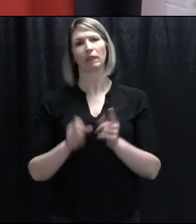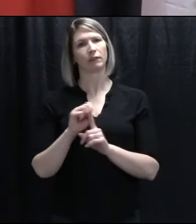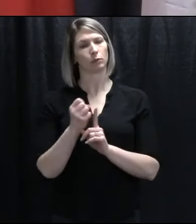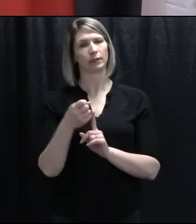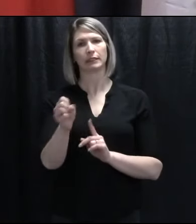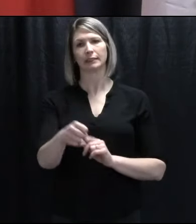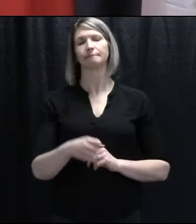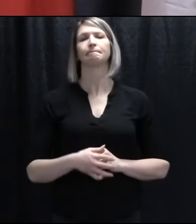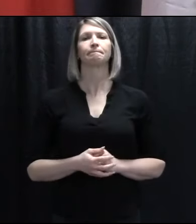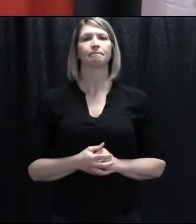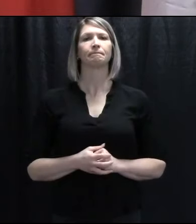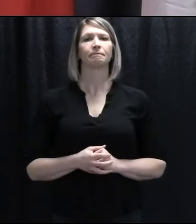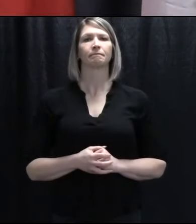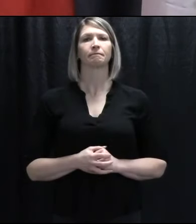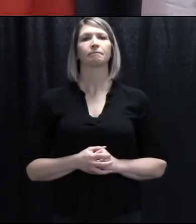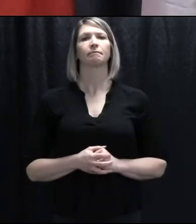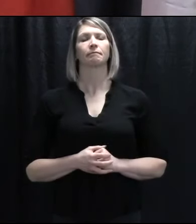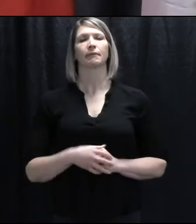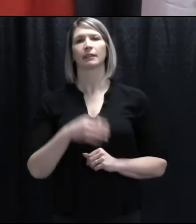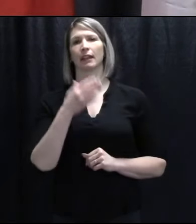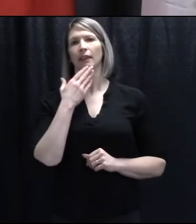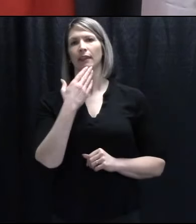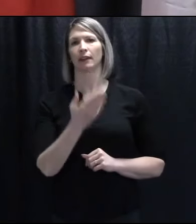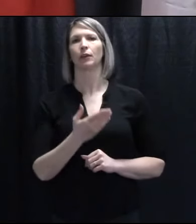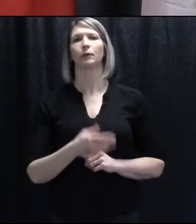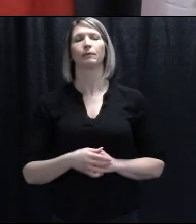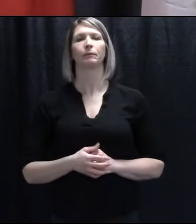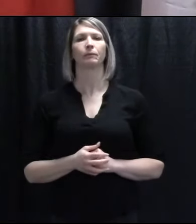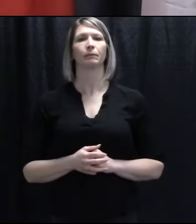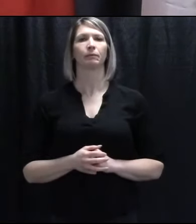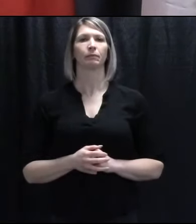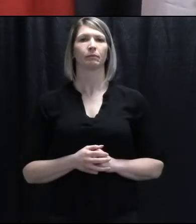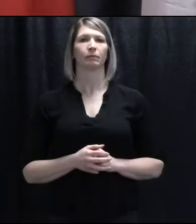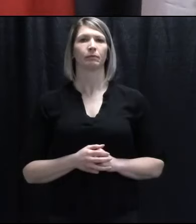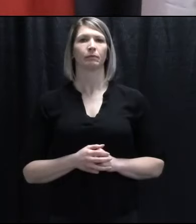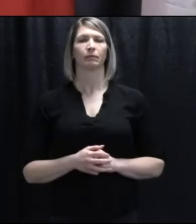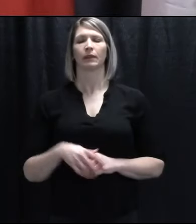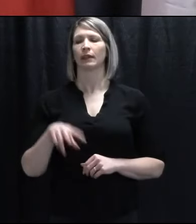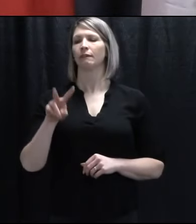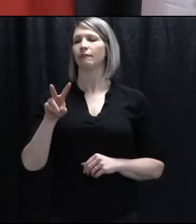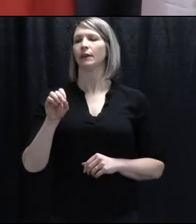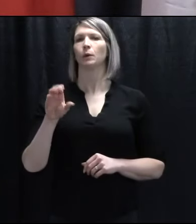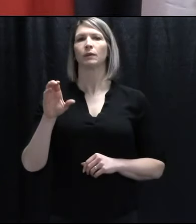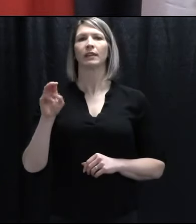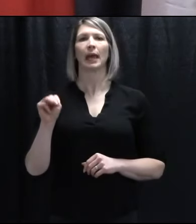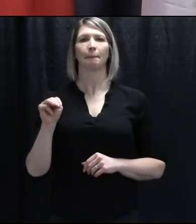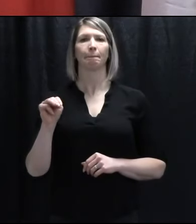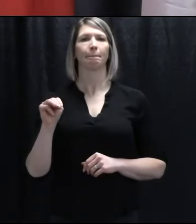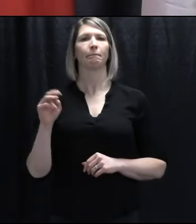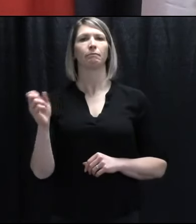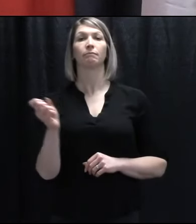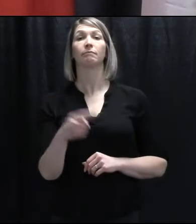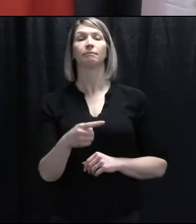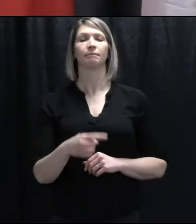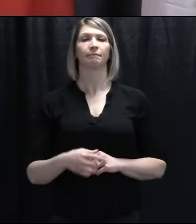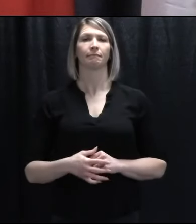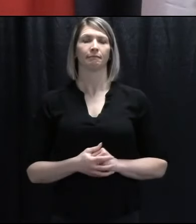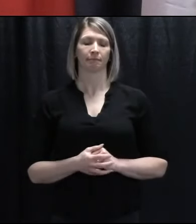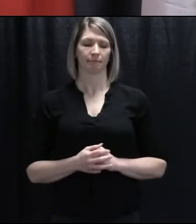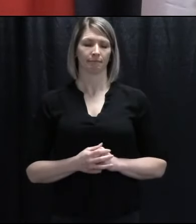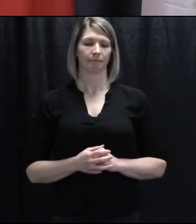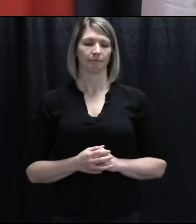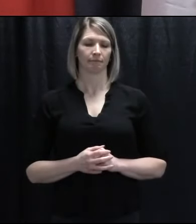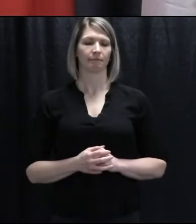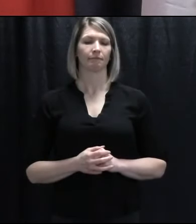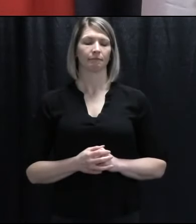Thank you. The next question is from Allison King, VOCM News. Please go ahead.